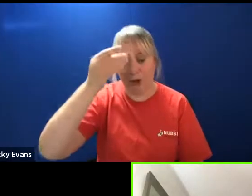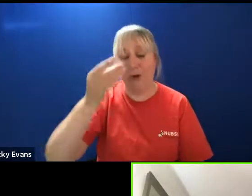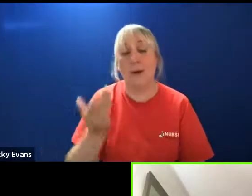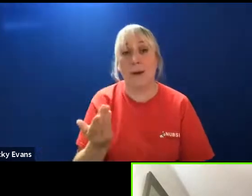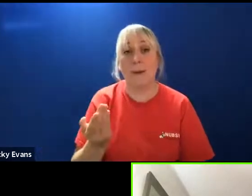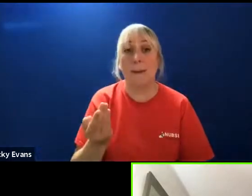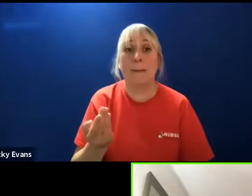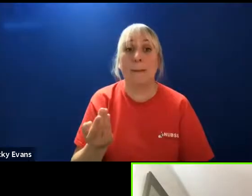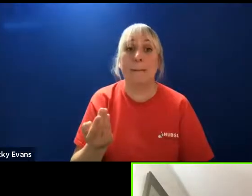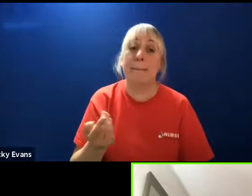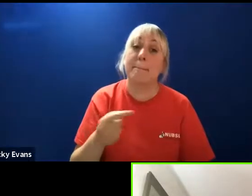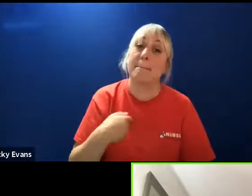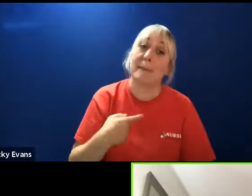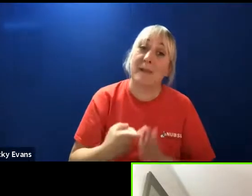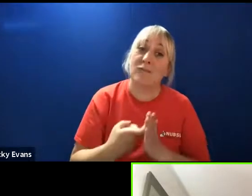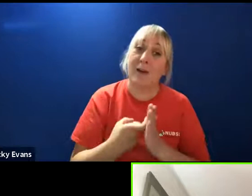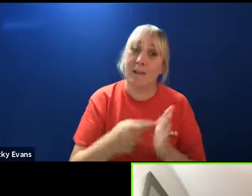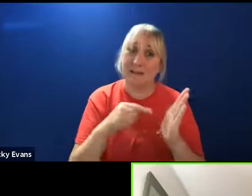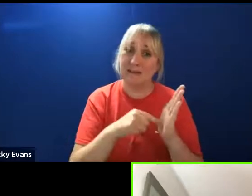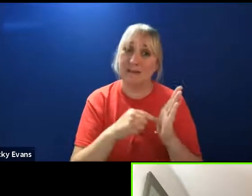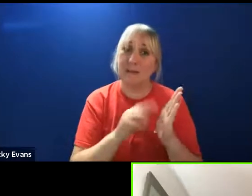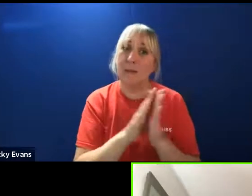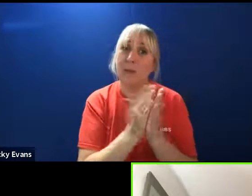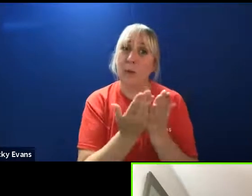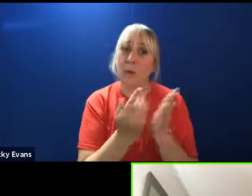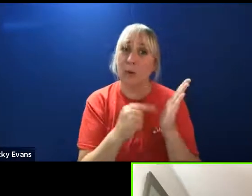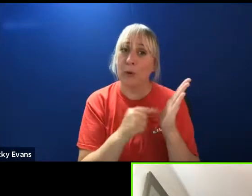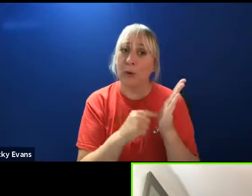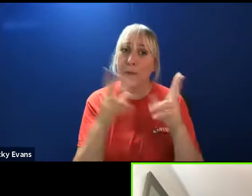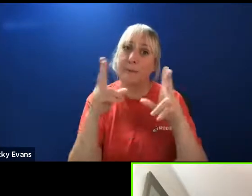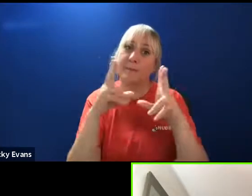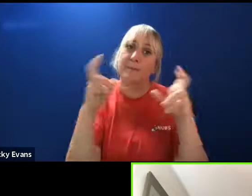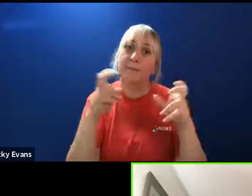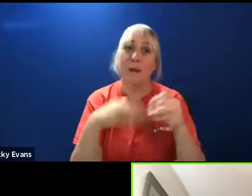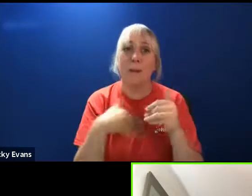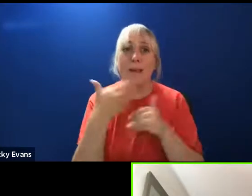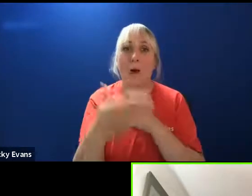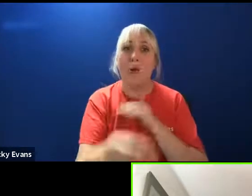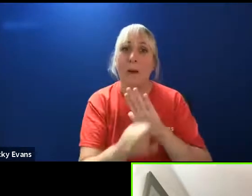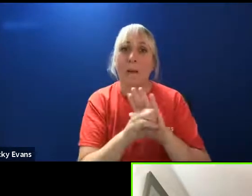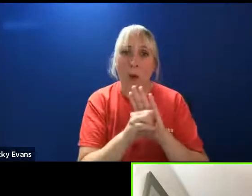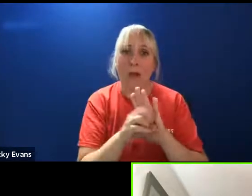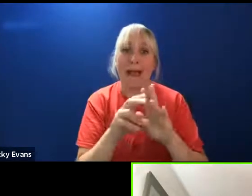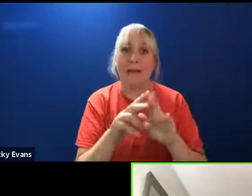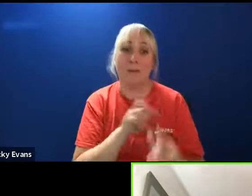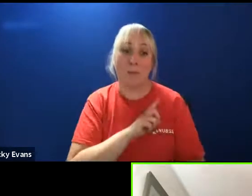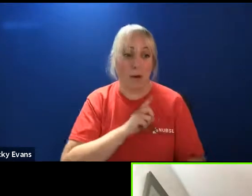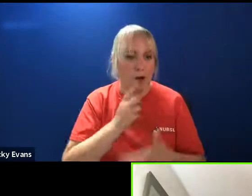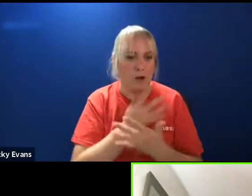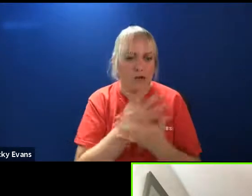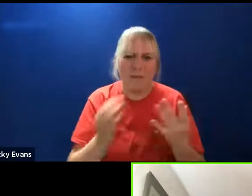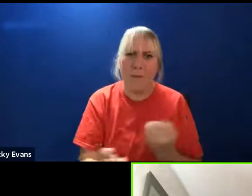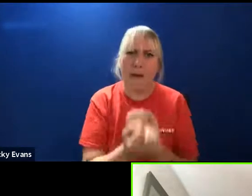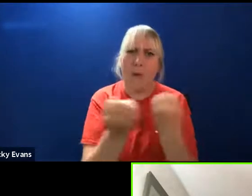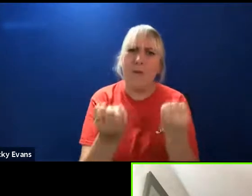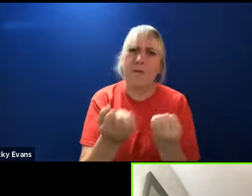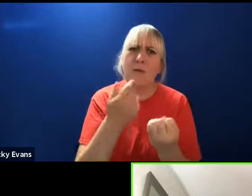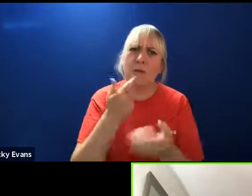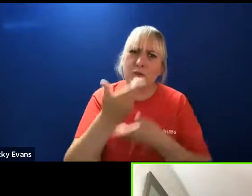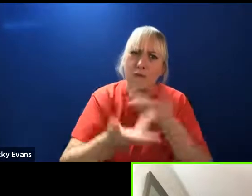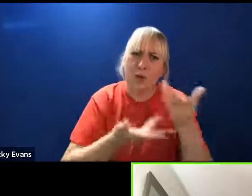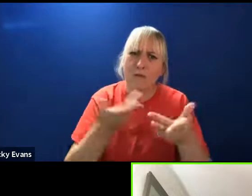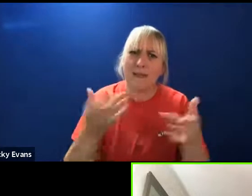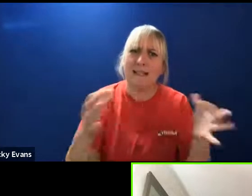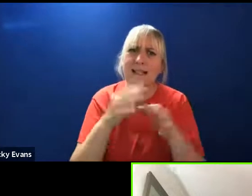the Beyond the Blockade book gives some really powerful narratives around Cuba and lessons that we can learn in